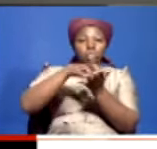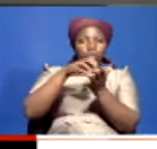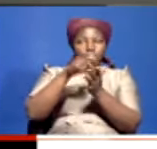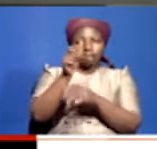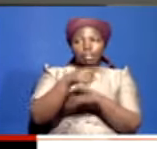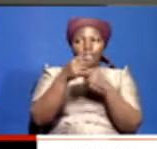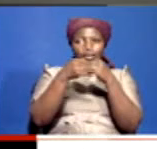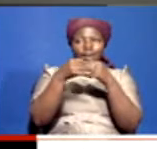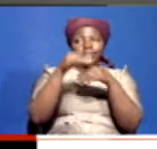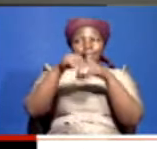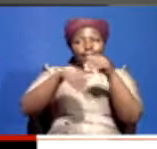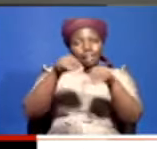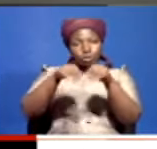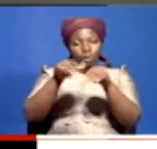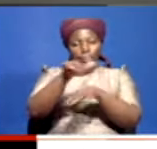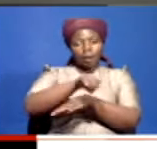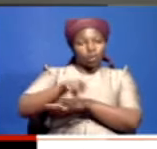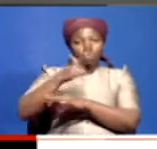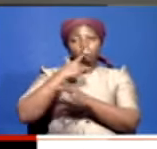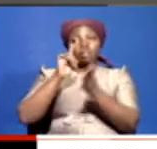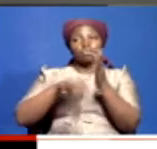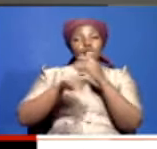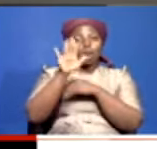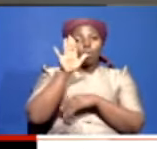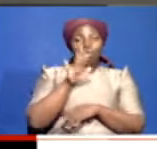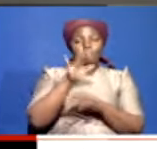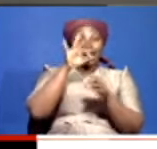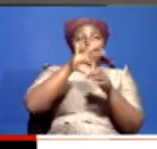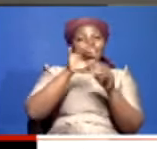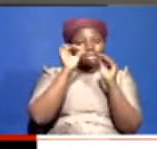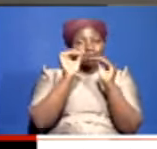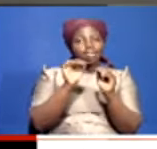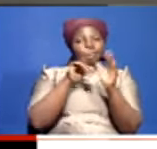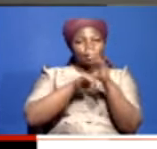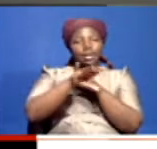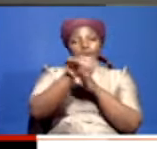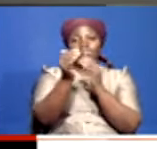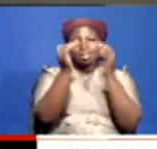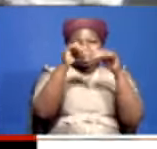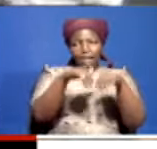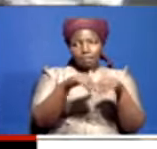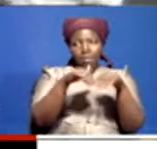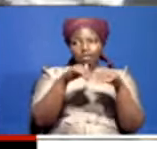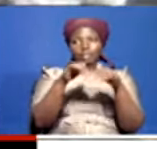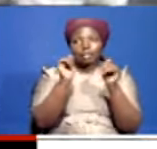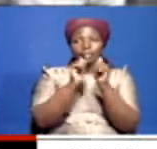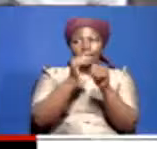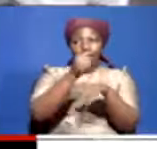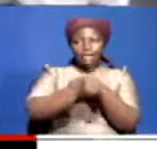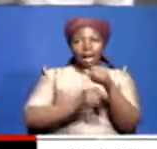locals said no woman has been elected to the county assembly in a decade.